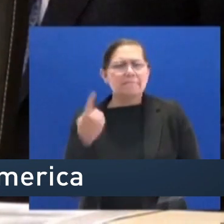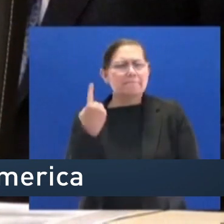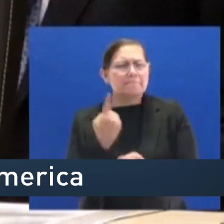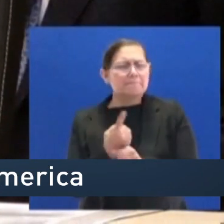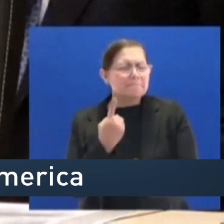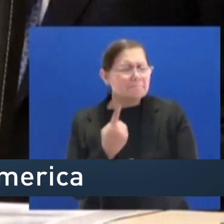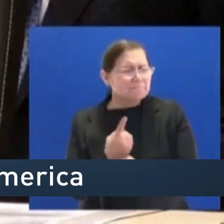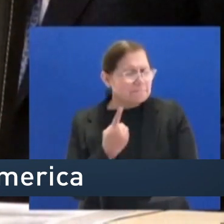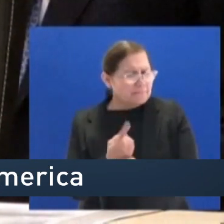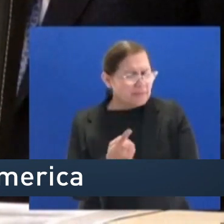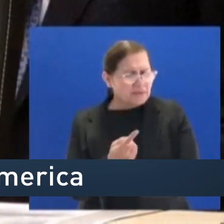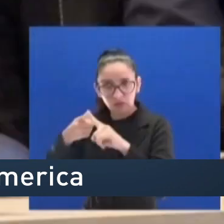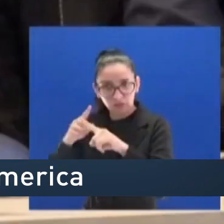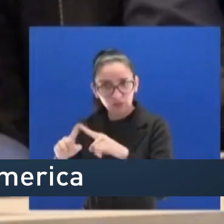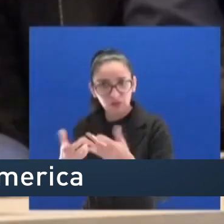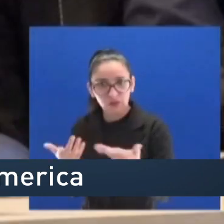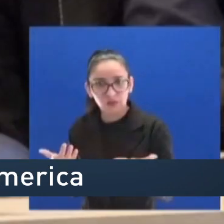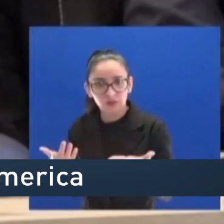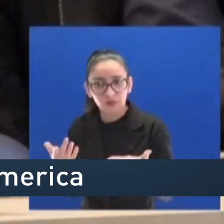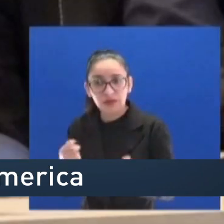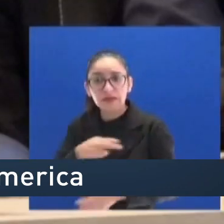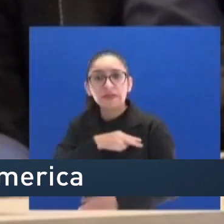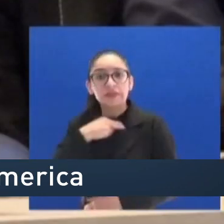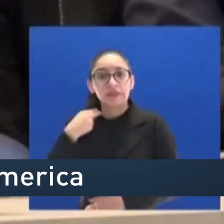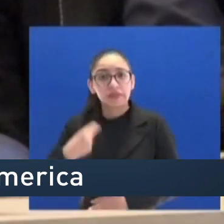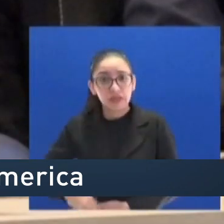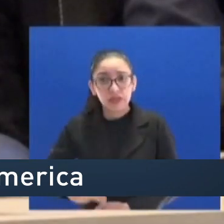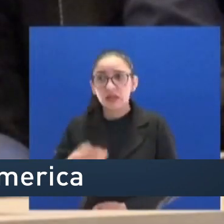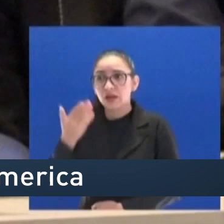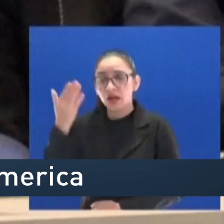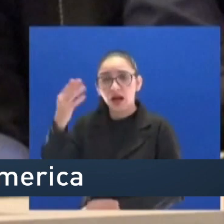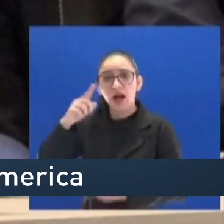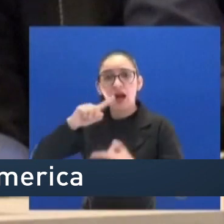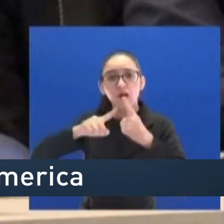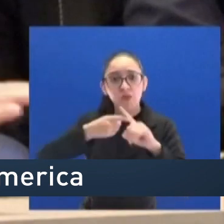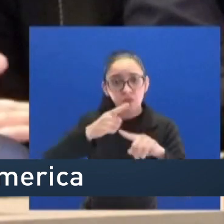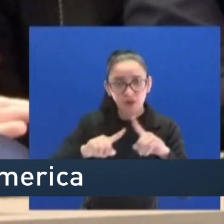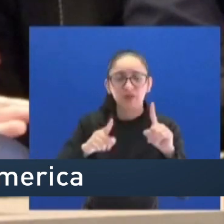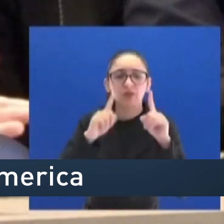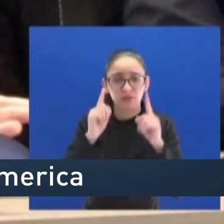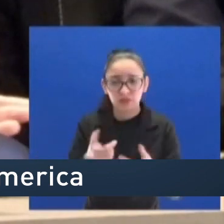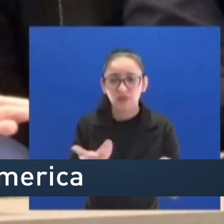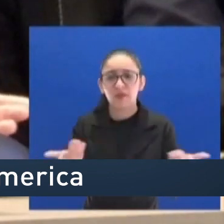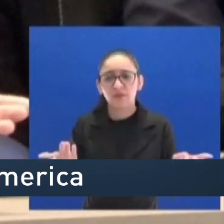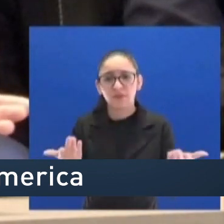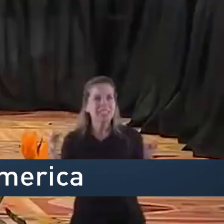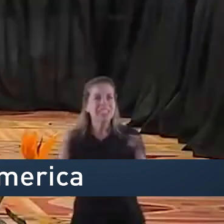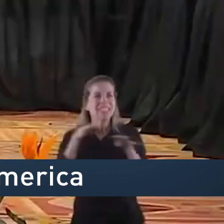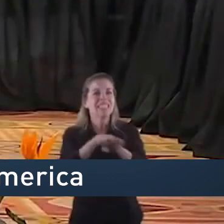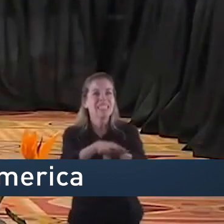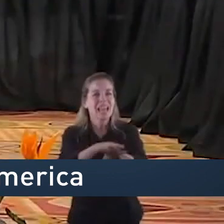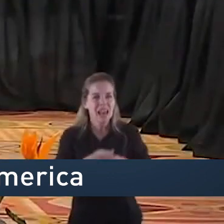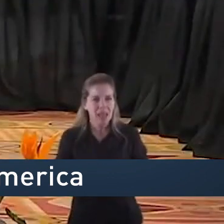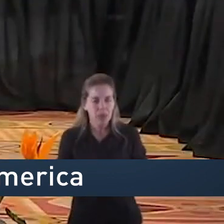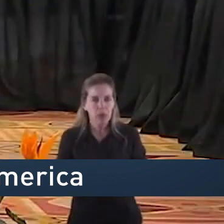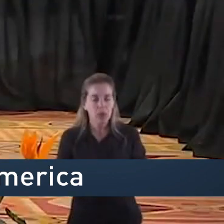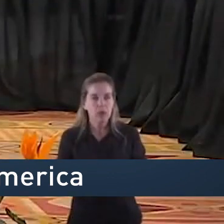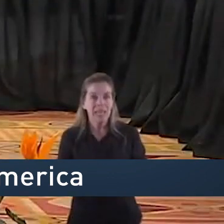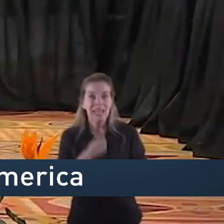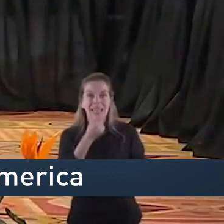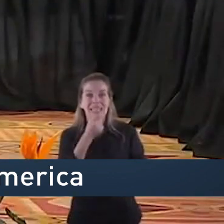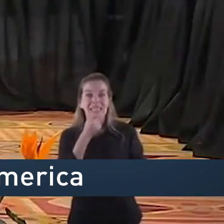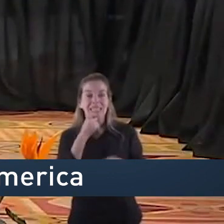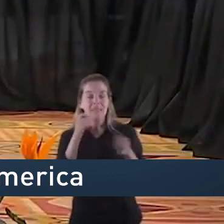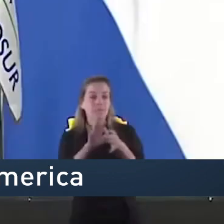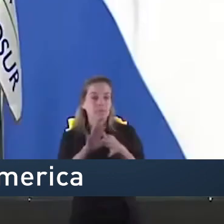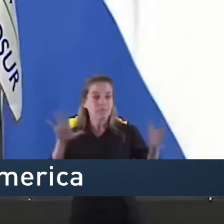itself. Yet any free trade deals involving Mercosur nations must be agreed upon by all member states. Mercosur's